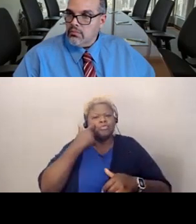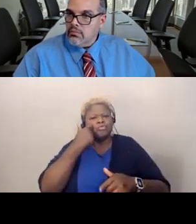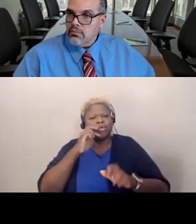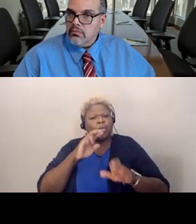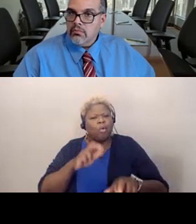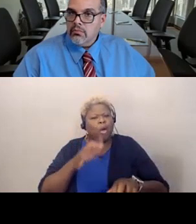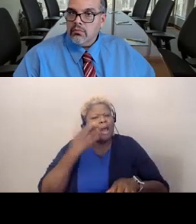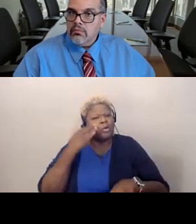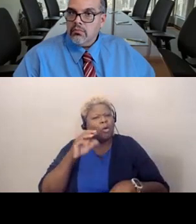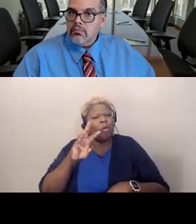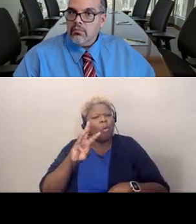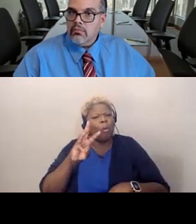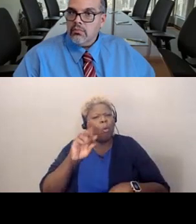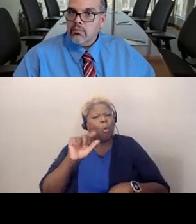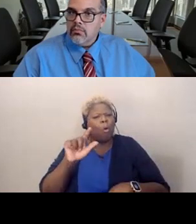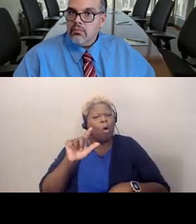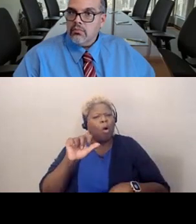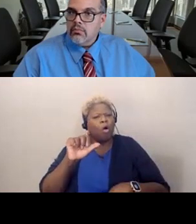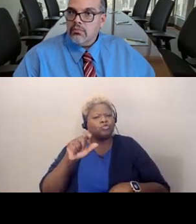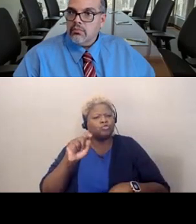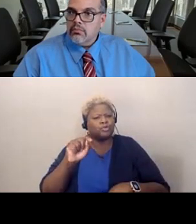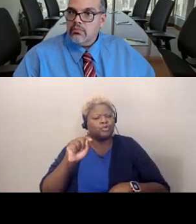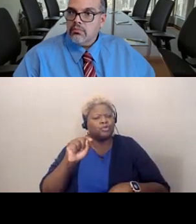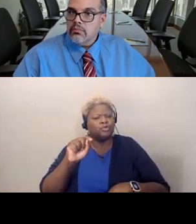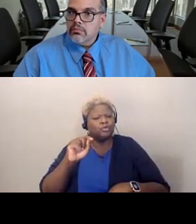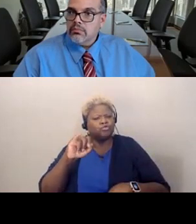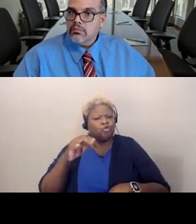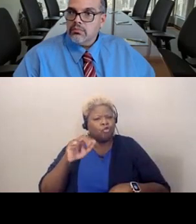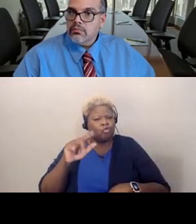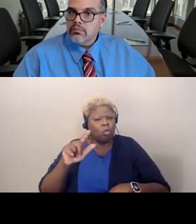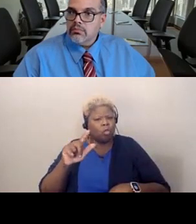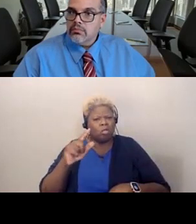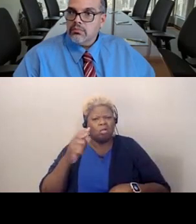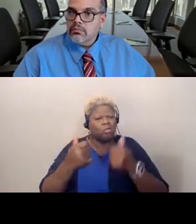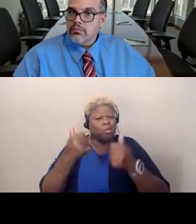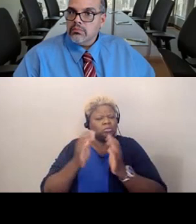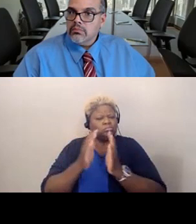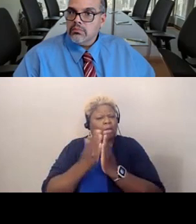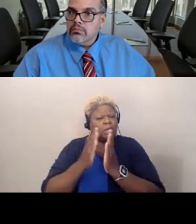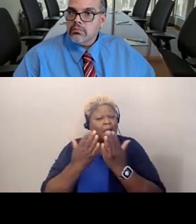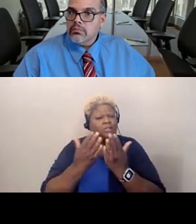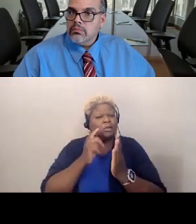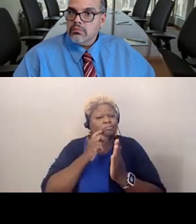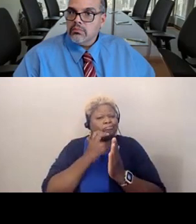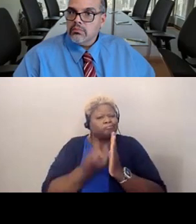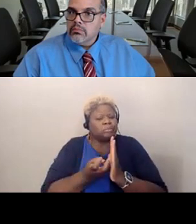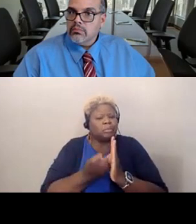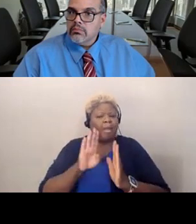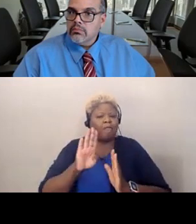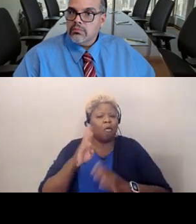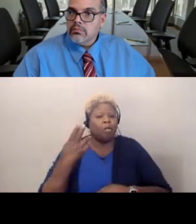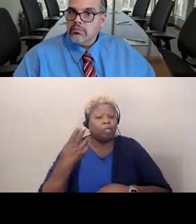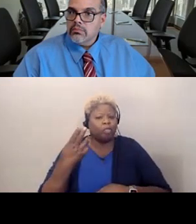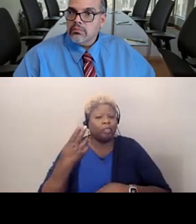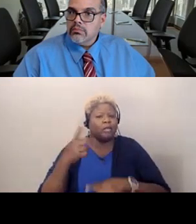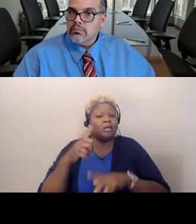was the Wall Street Journal or which publications that have done a deep dive into the behavioral health system, particularly as it relates